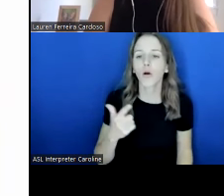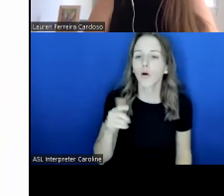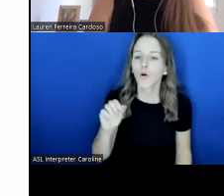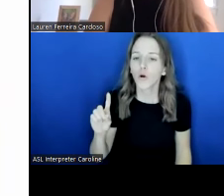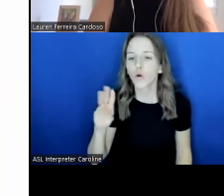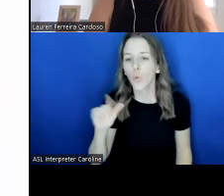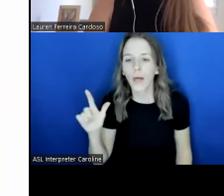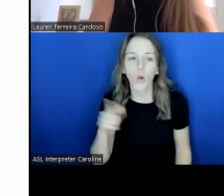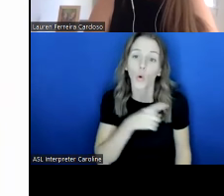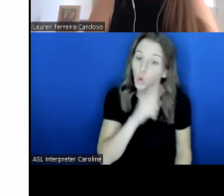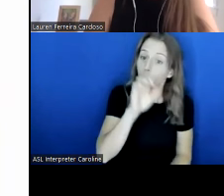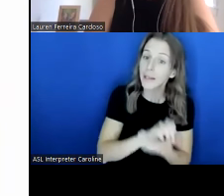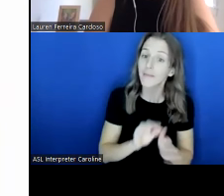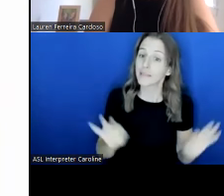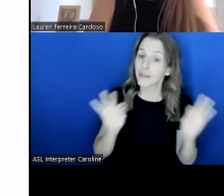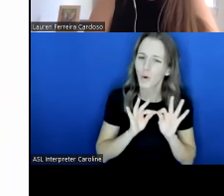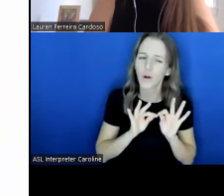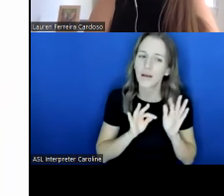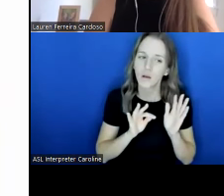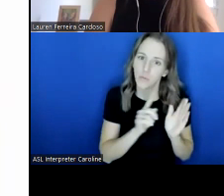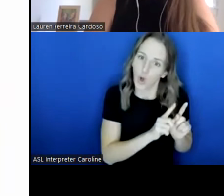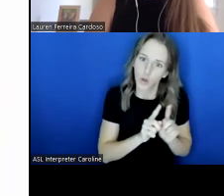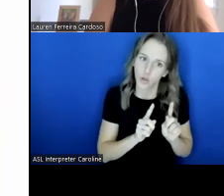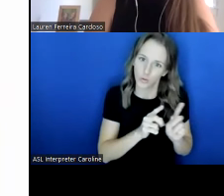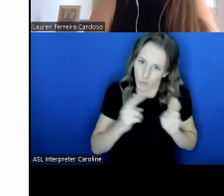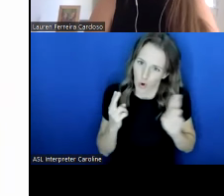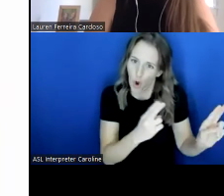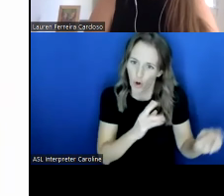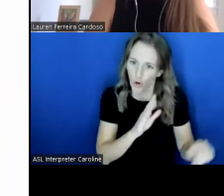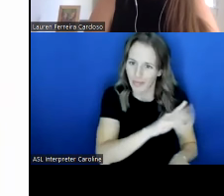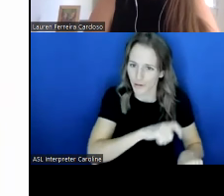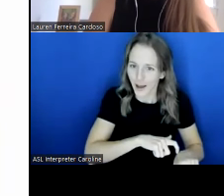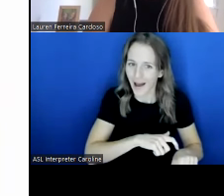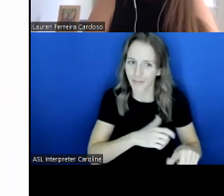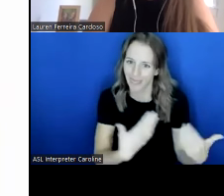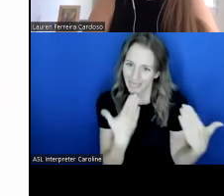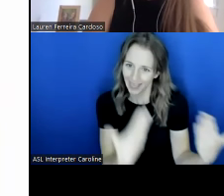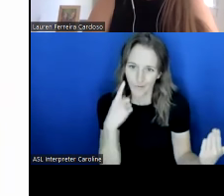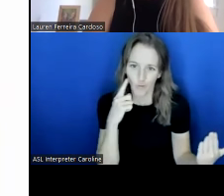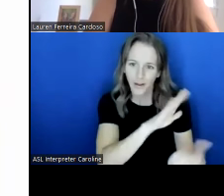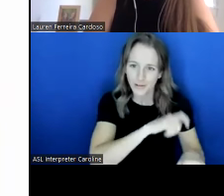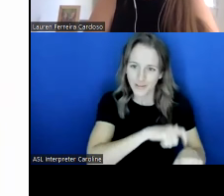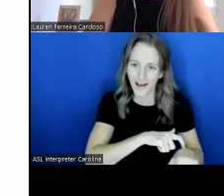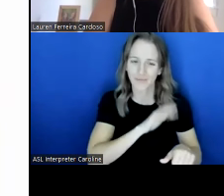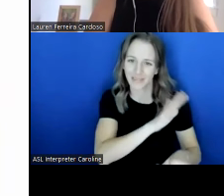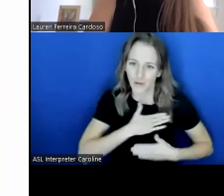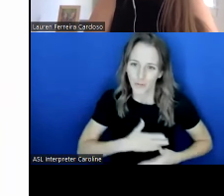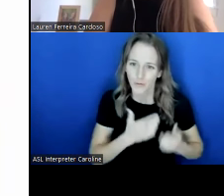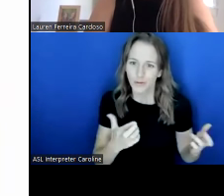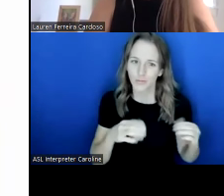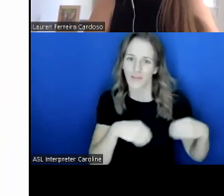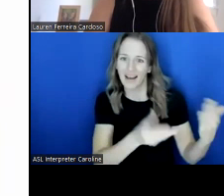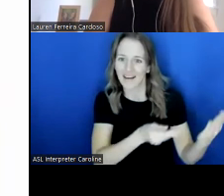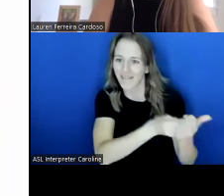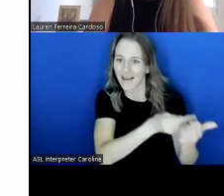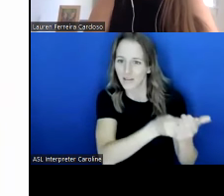in the importance of CCIS, but really to honor their time and their human resources by giving financial support so